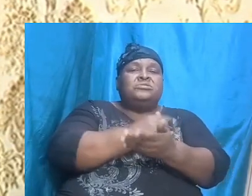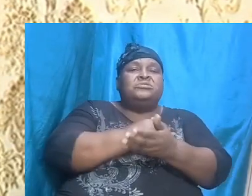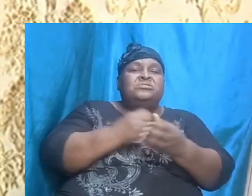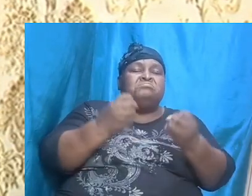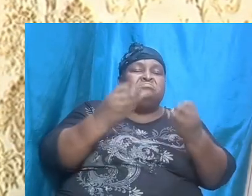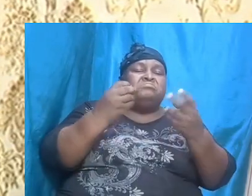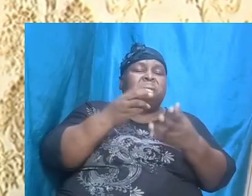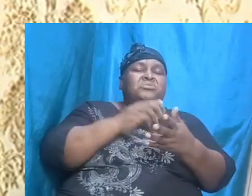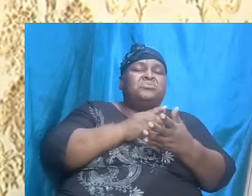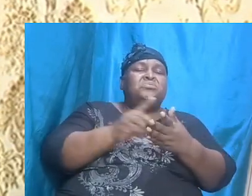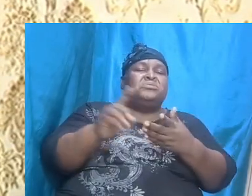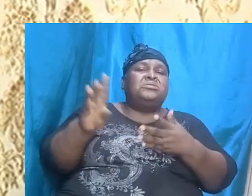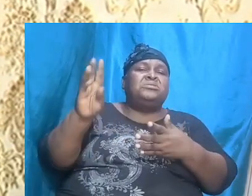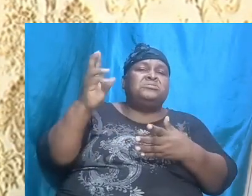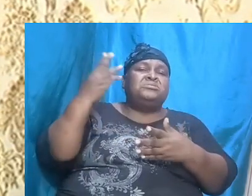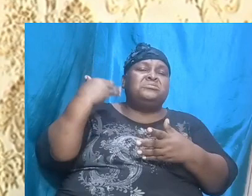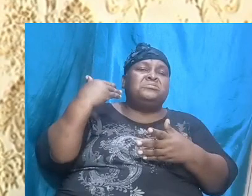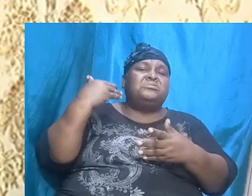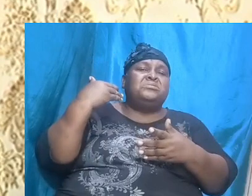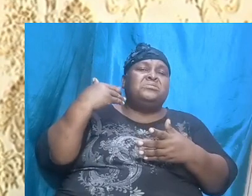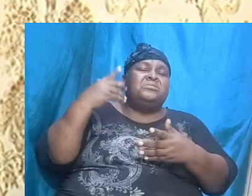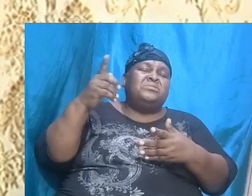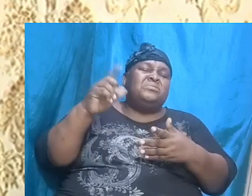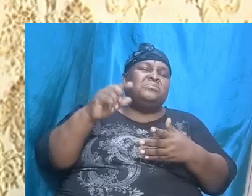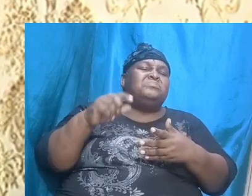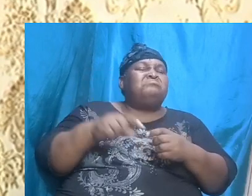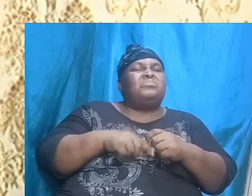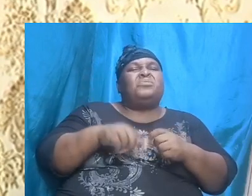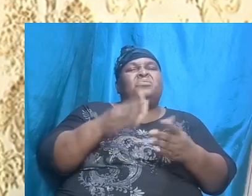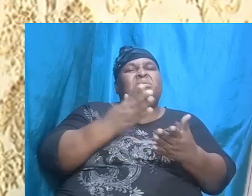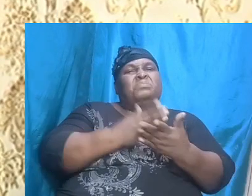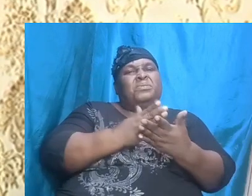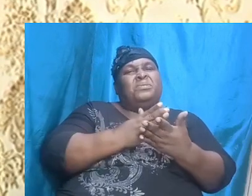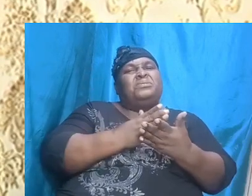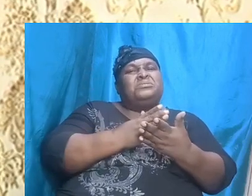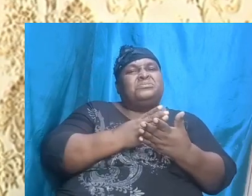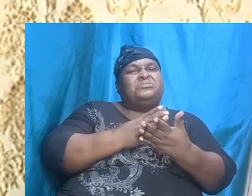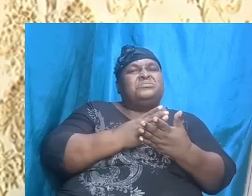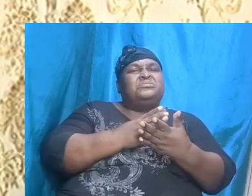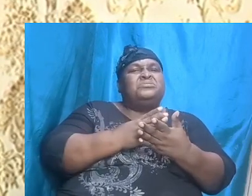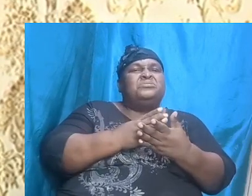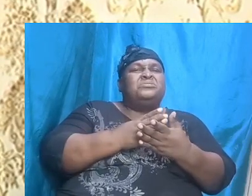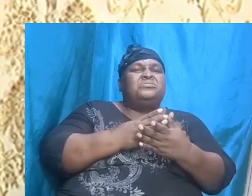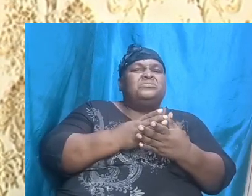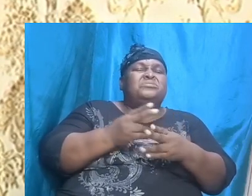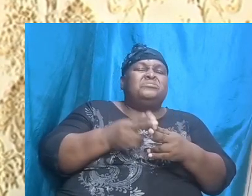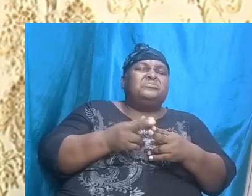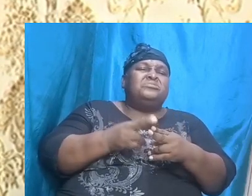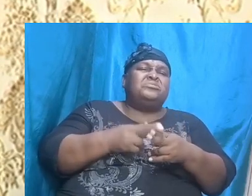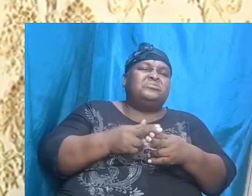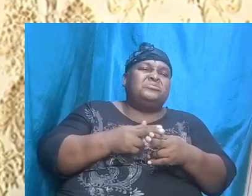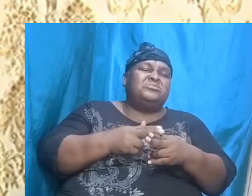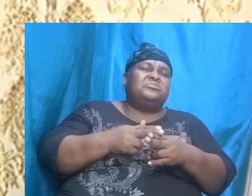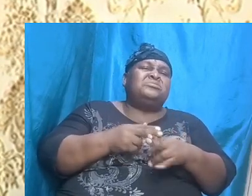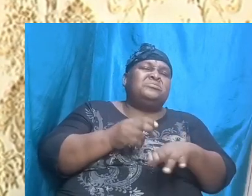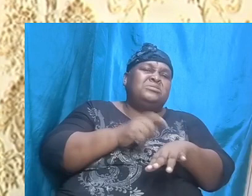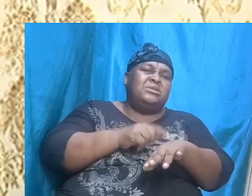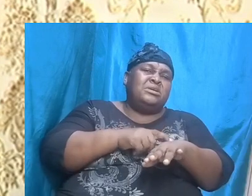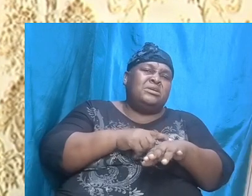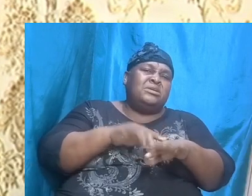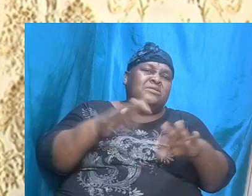And he has just given it one little break. Amen. And he'll be back in very short order to finish that particular